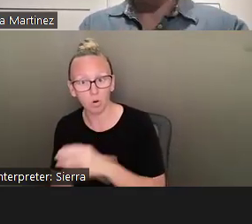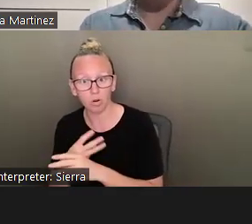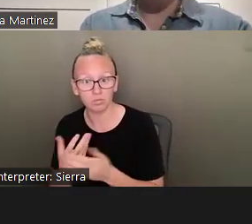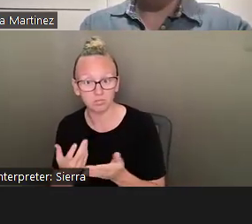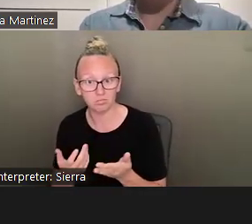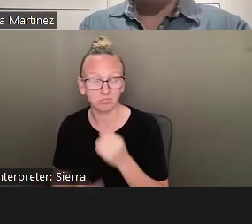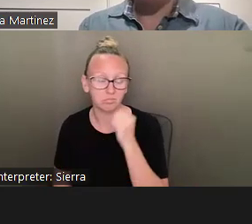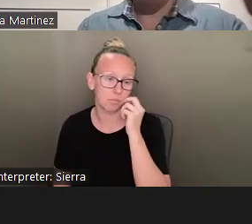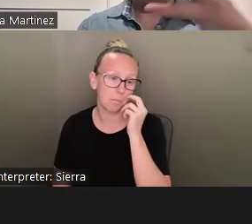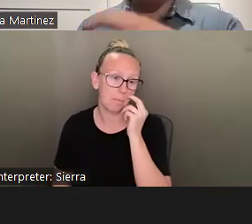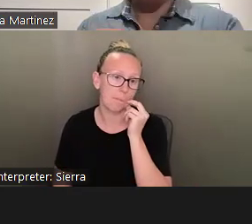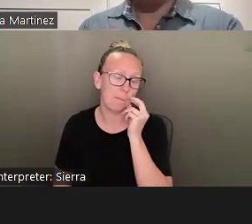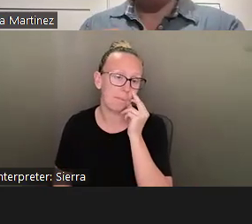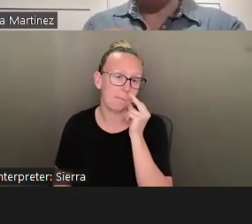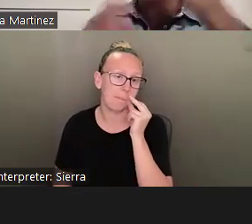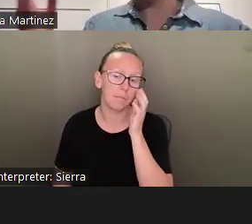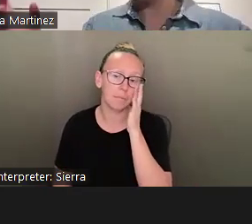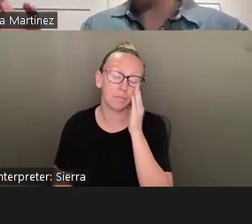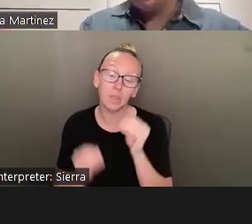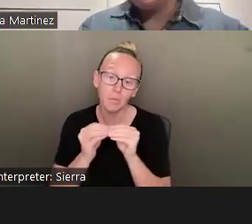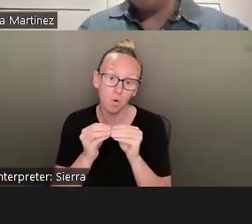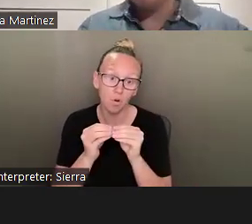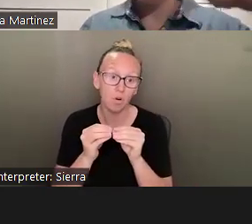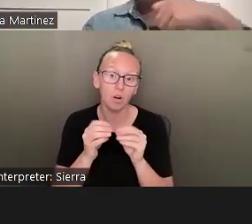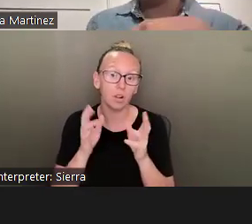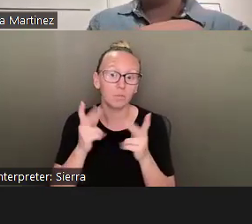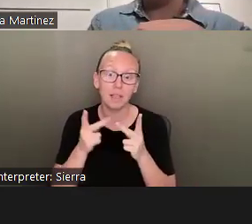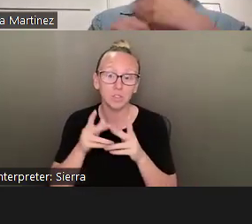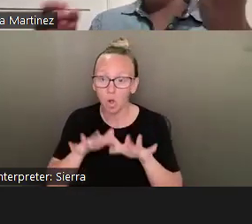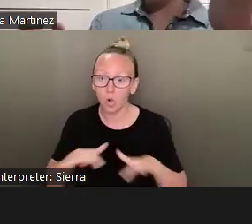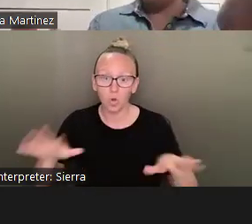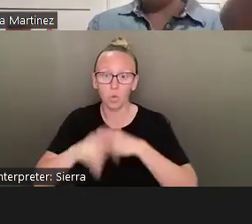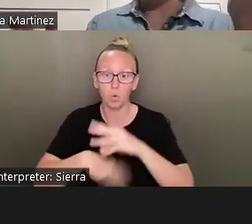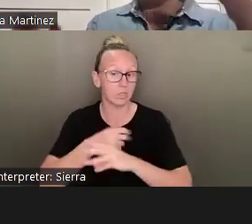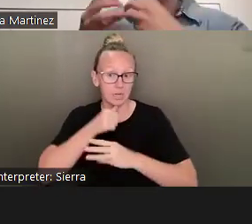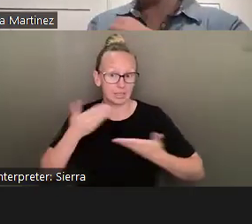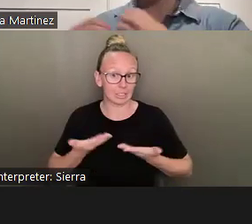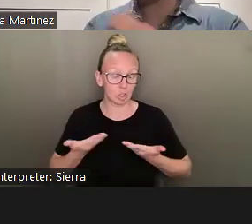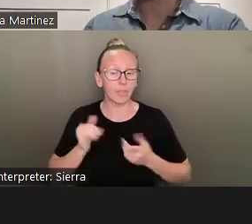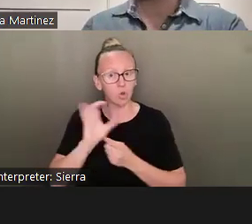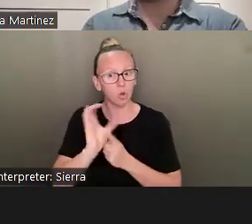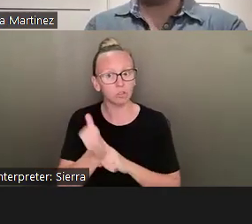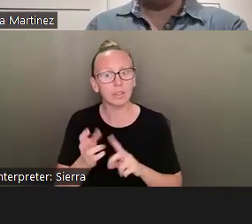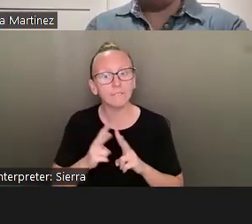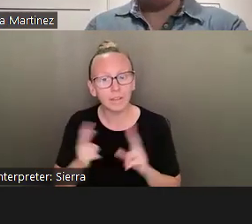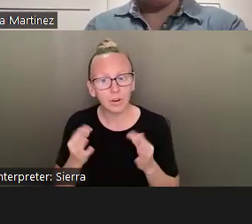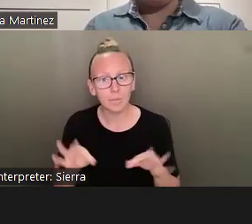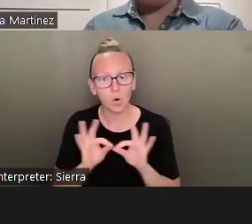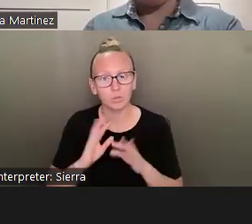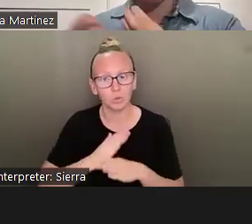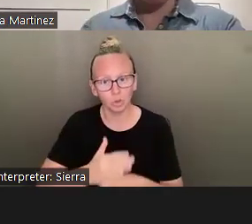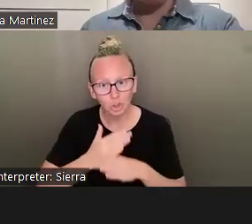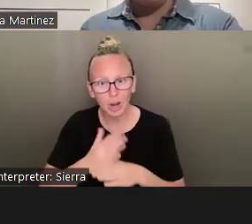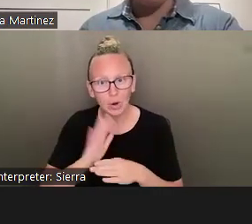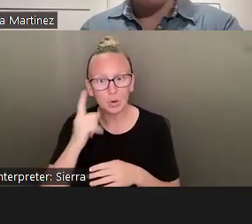And furthermore, there are places all over the world, not here, where culturally it is very, very important to share your dreams, that